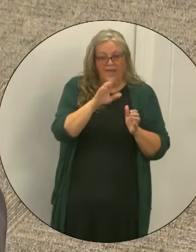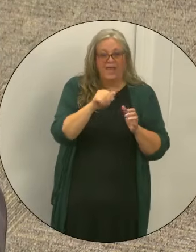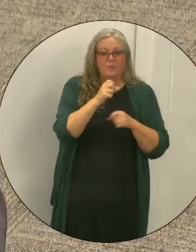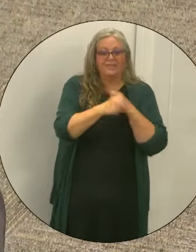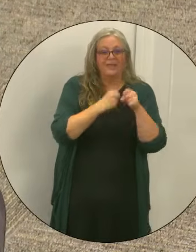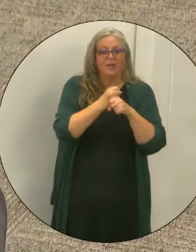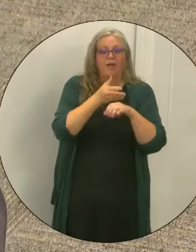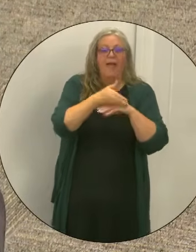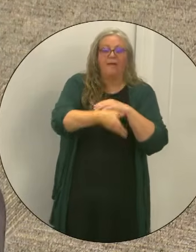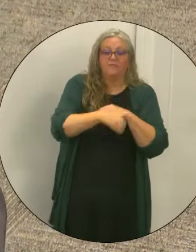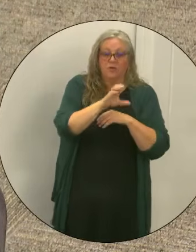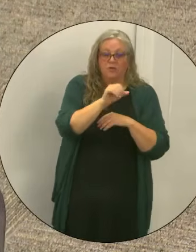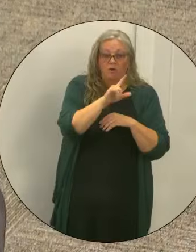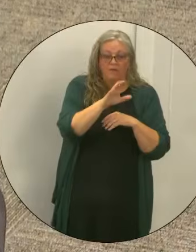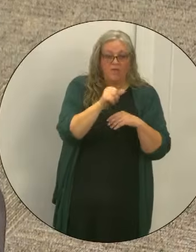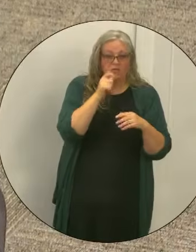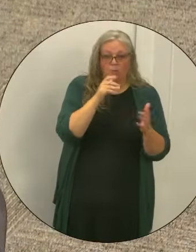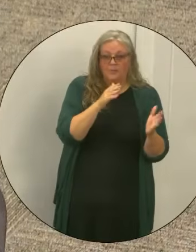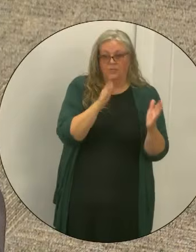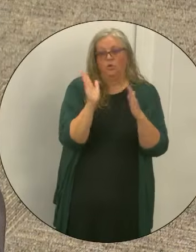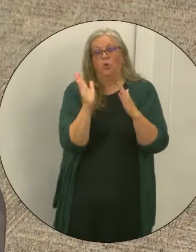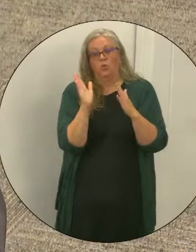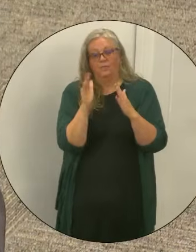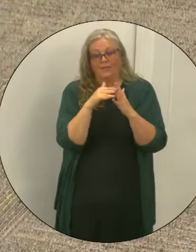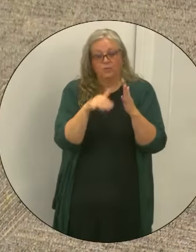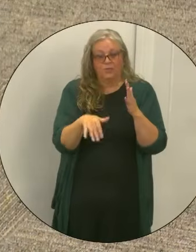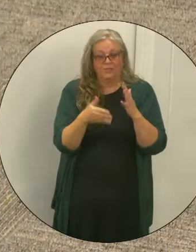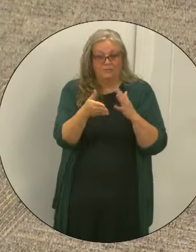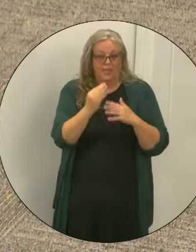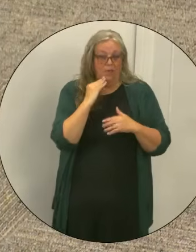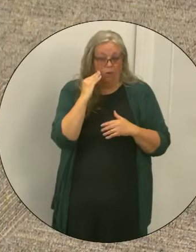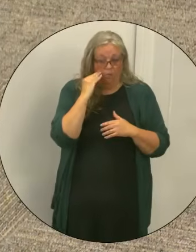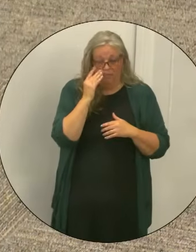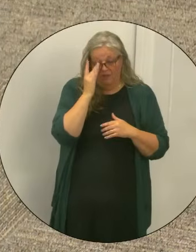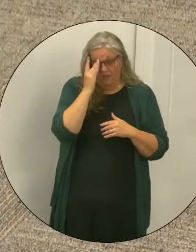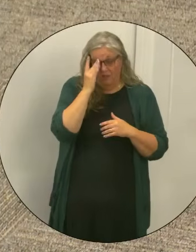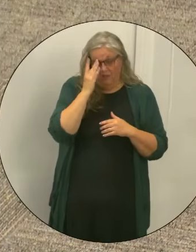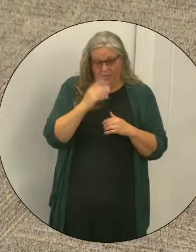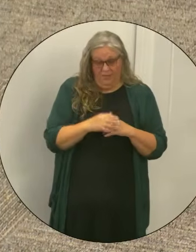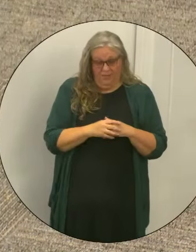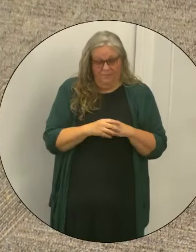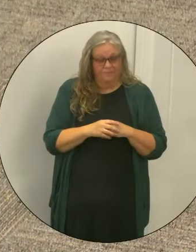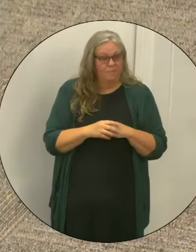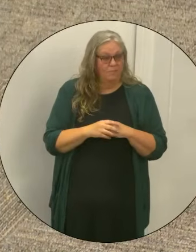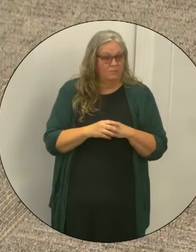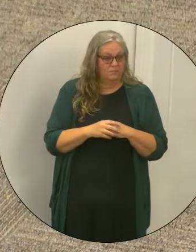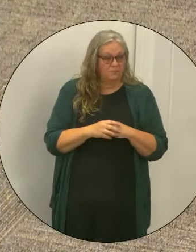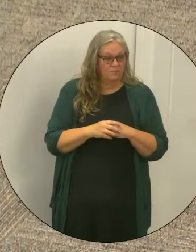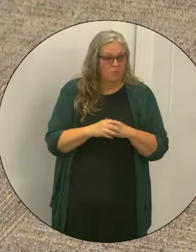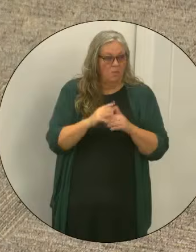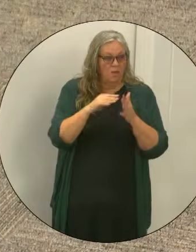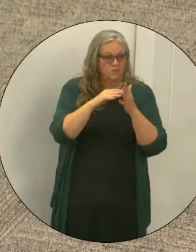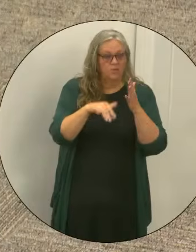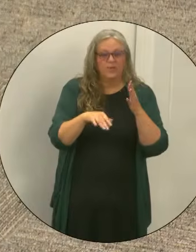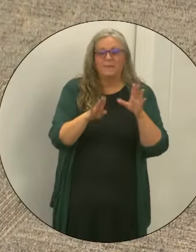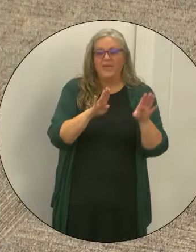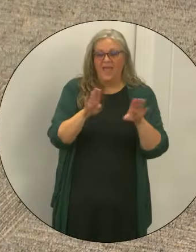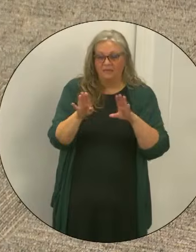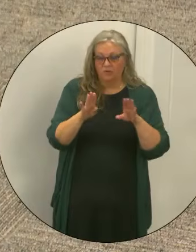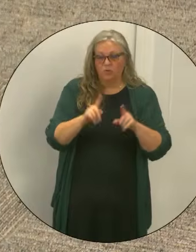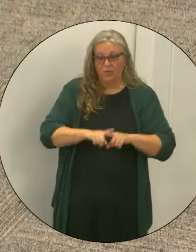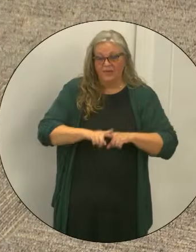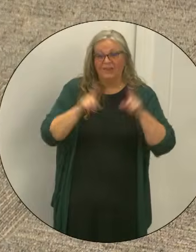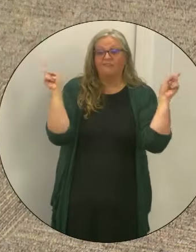after COVID, so we didn't have the data skewed by students being at home. But as we recall, student behaviors were drastically different when